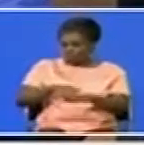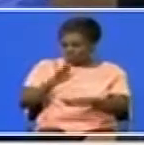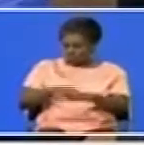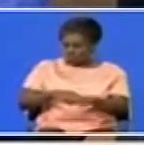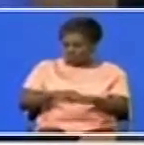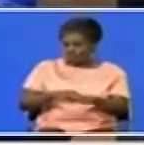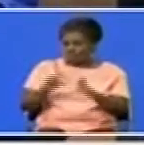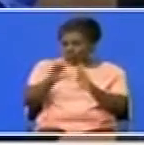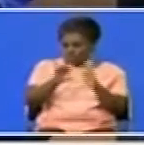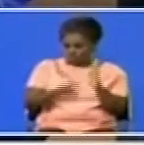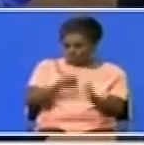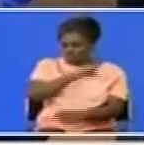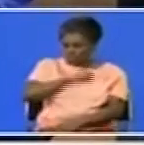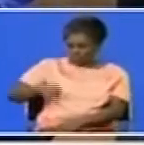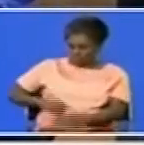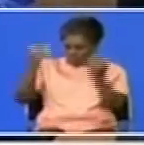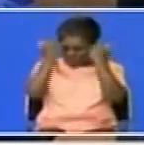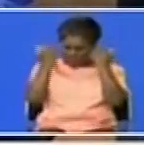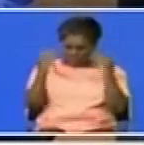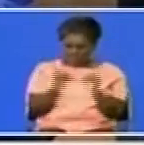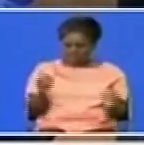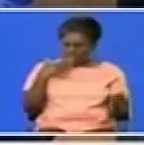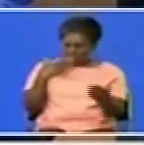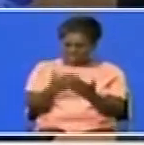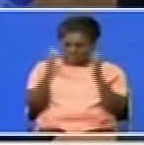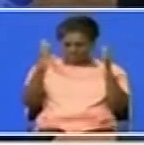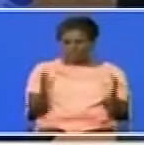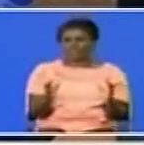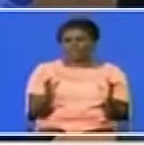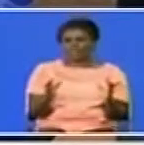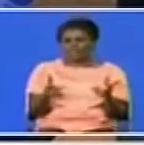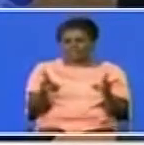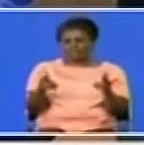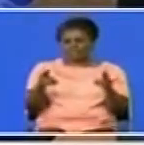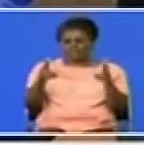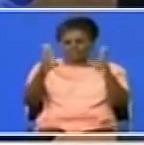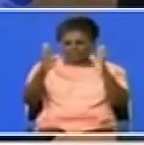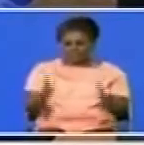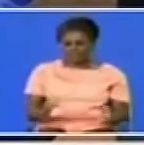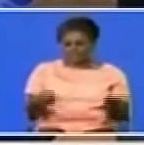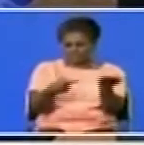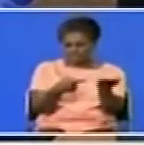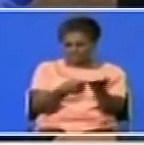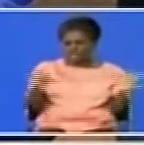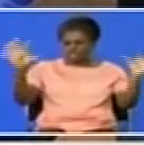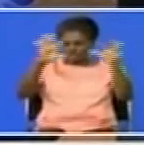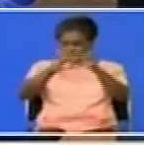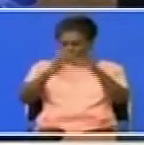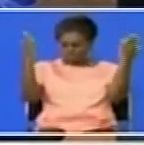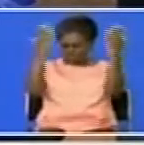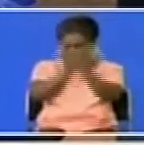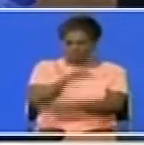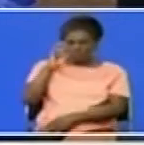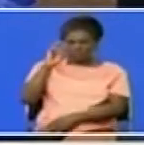Supreme Court in place. Okay, all right, thanks very much. David Ohita, who's our digital editor, joining us tonight, taking a look at